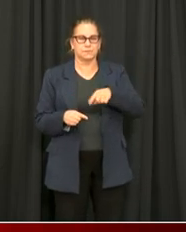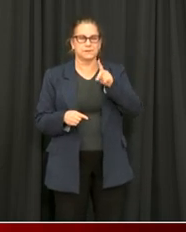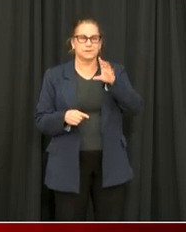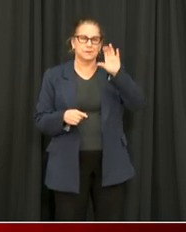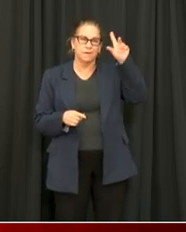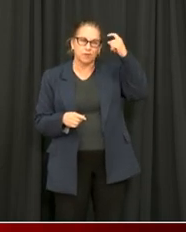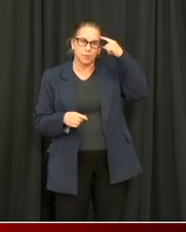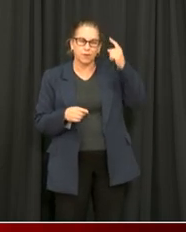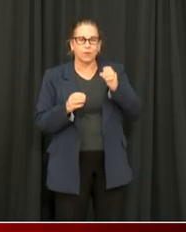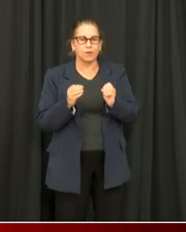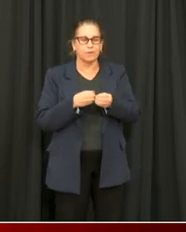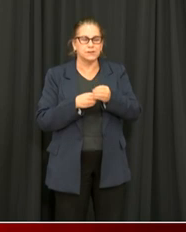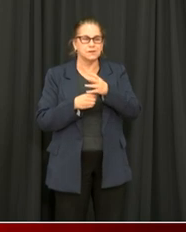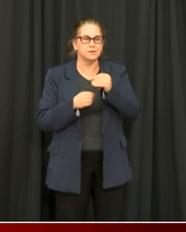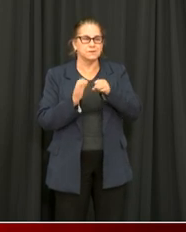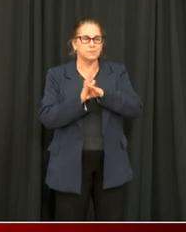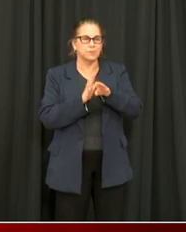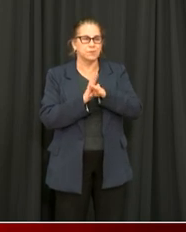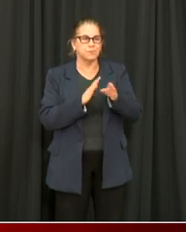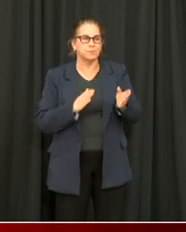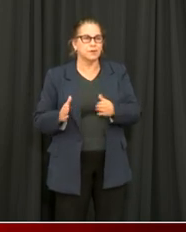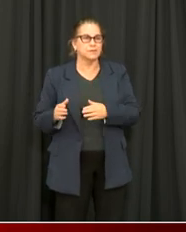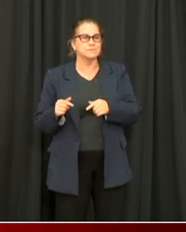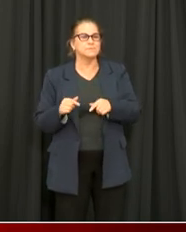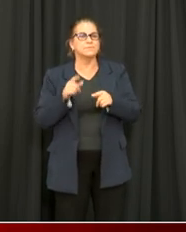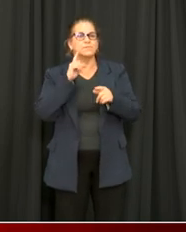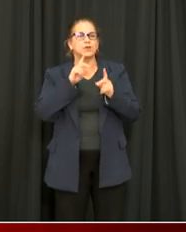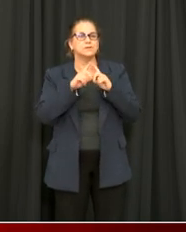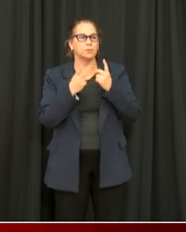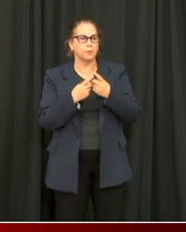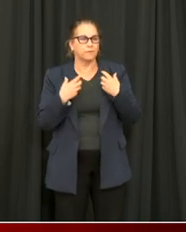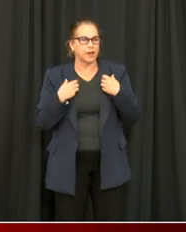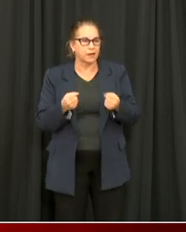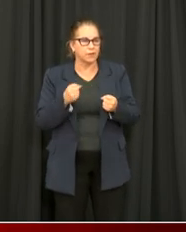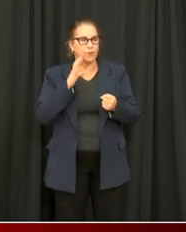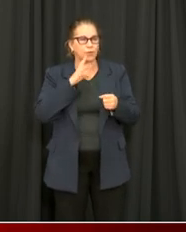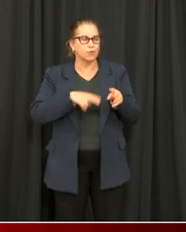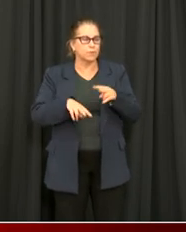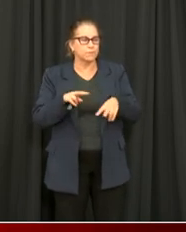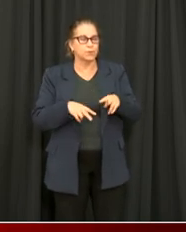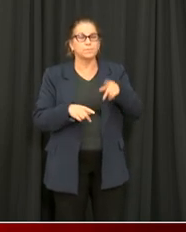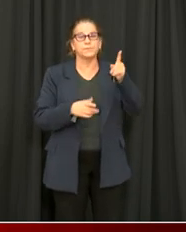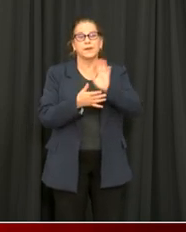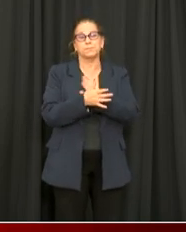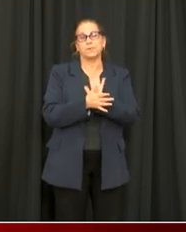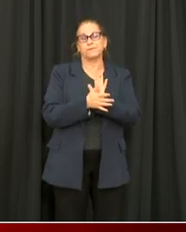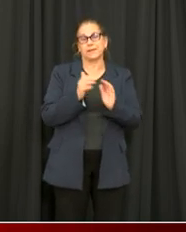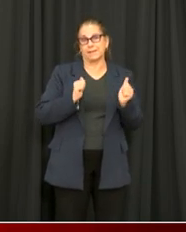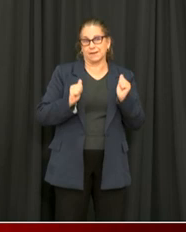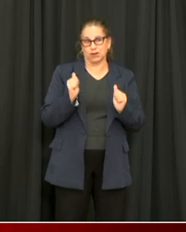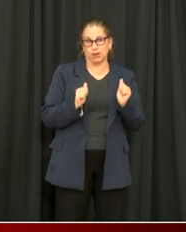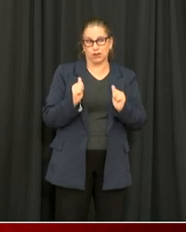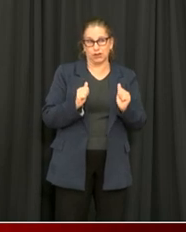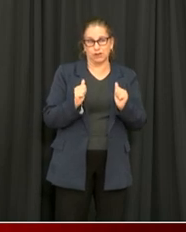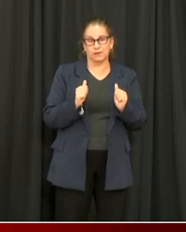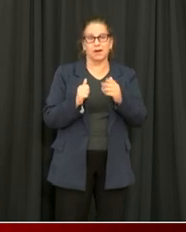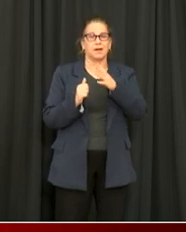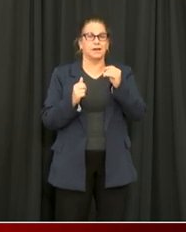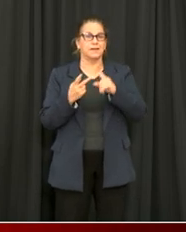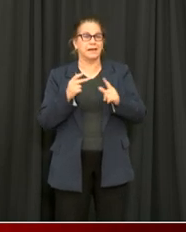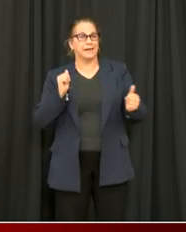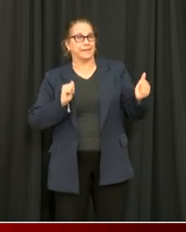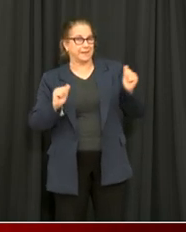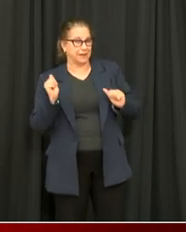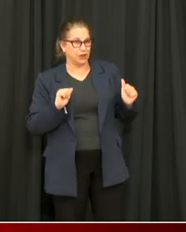and the Department of Health. Theaters, cinemas, and entertainment venues